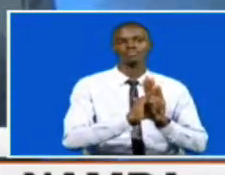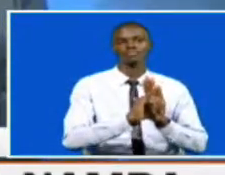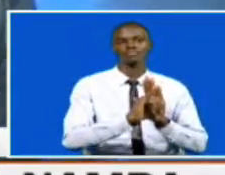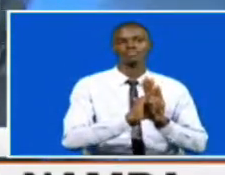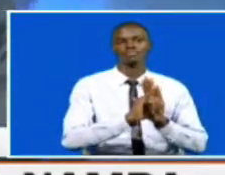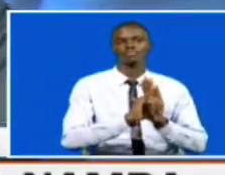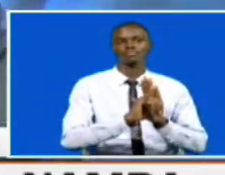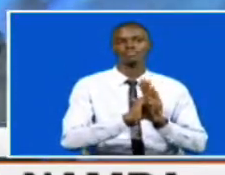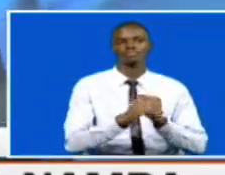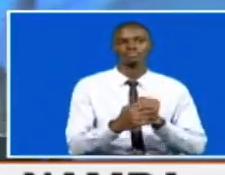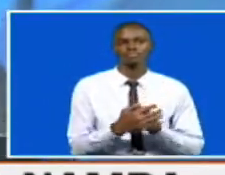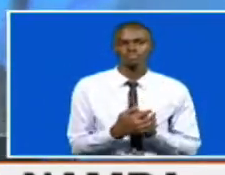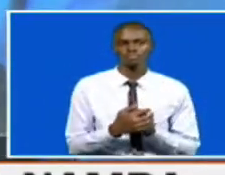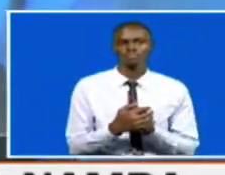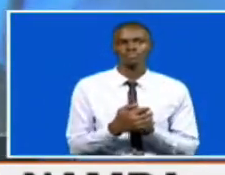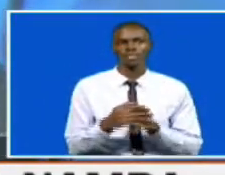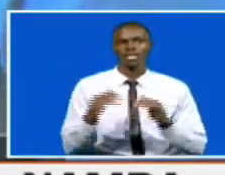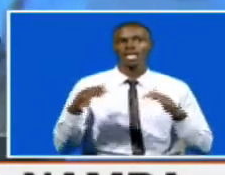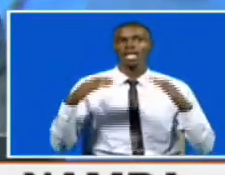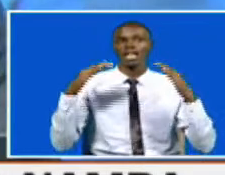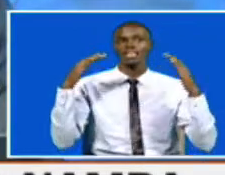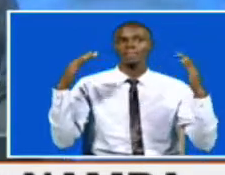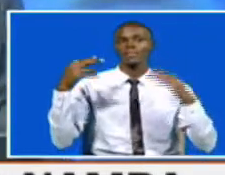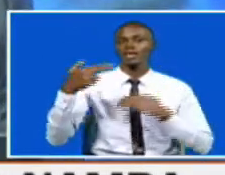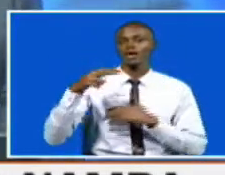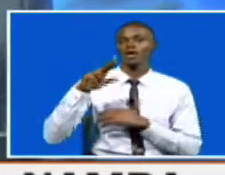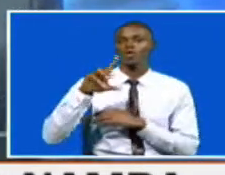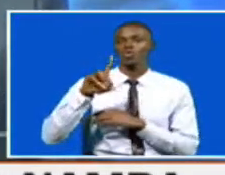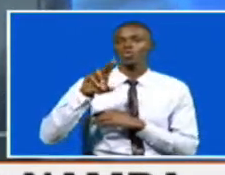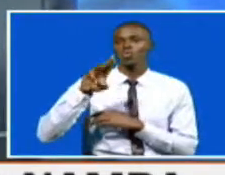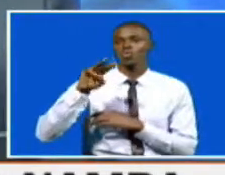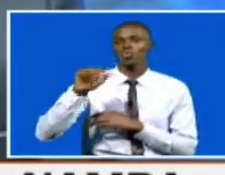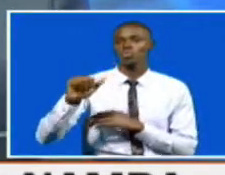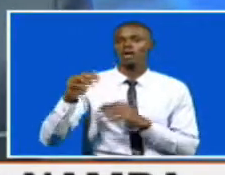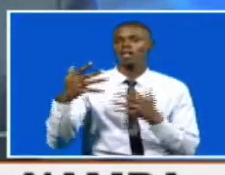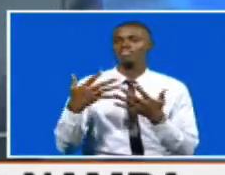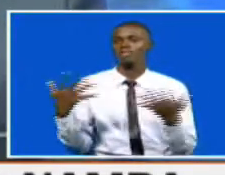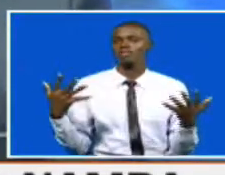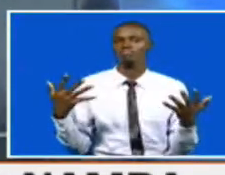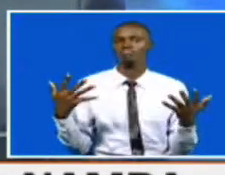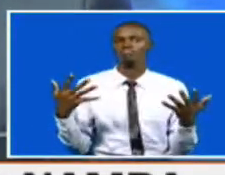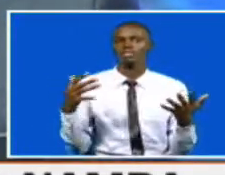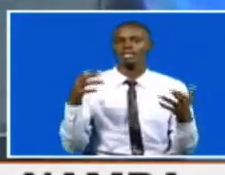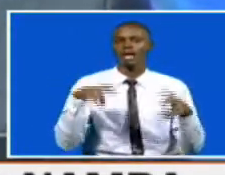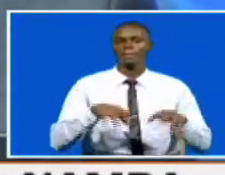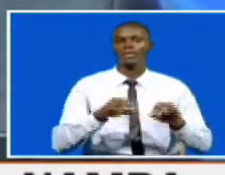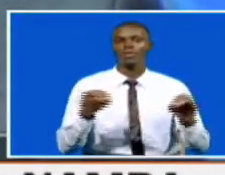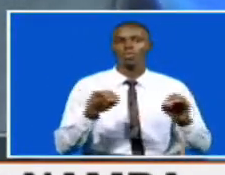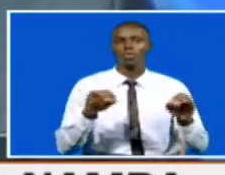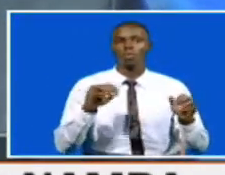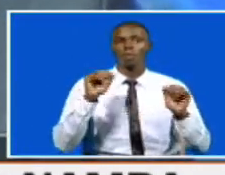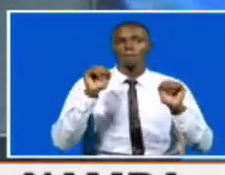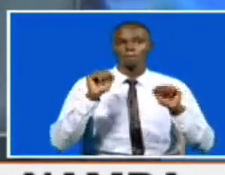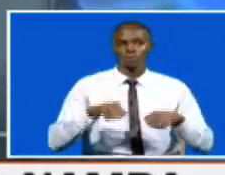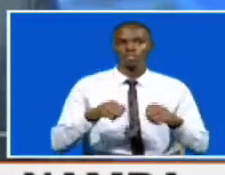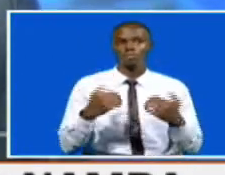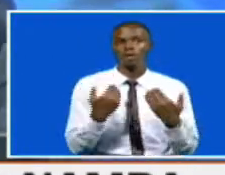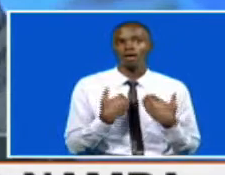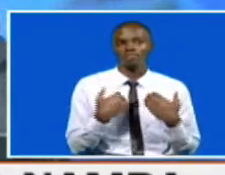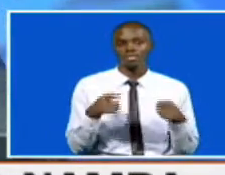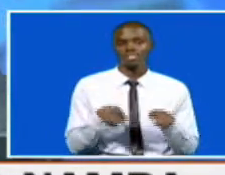that the big Huduma thing that never was, we can finally have as